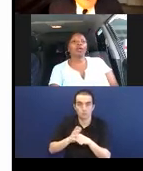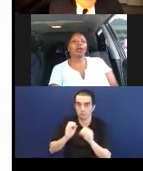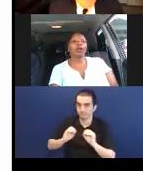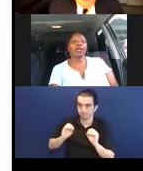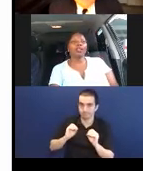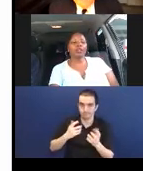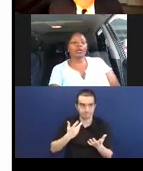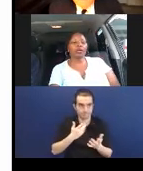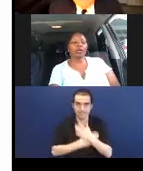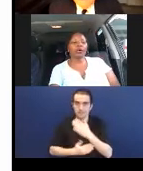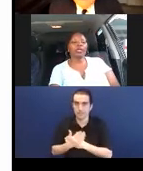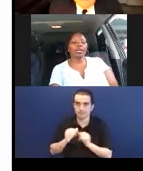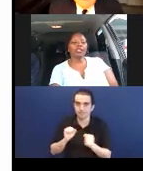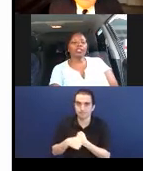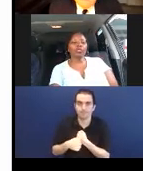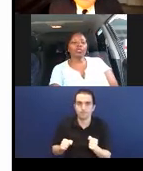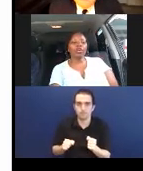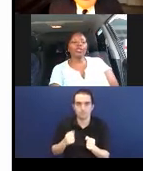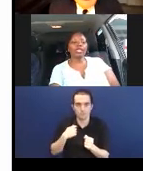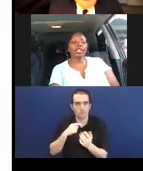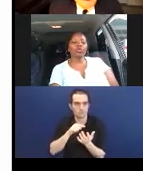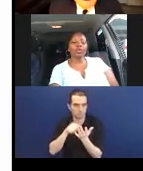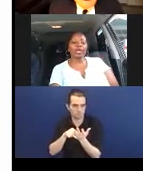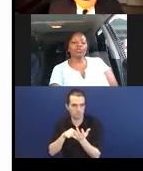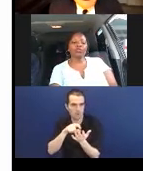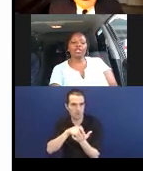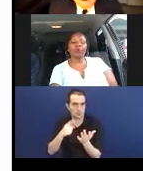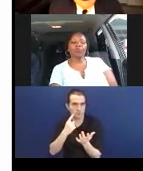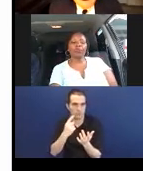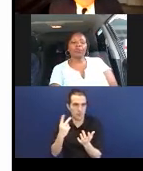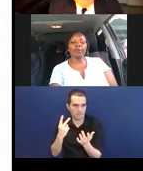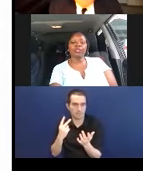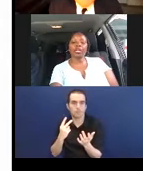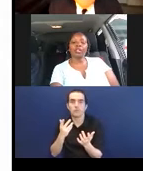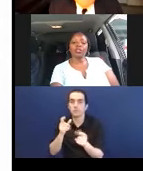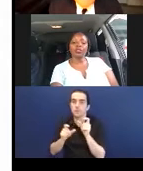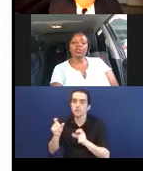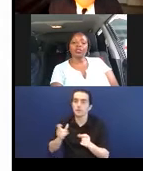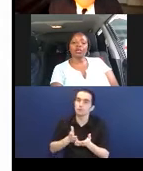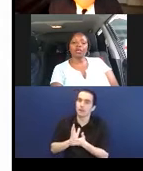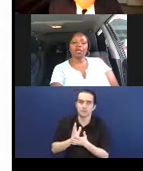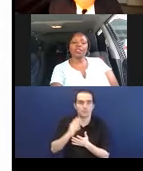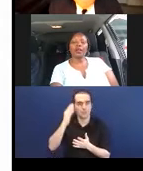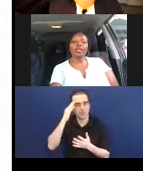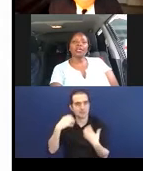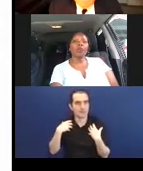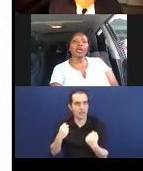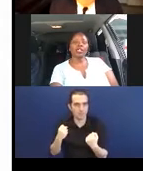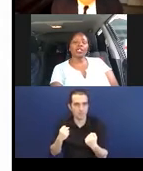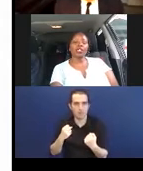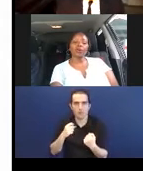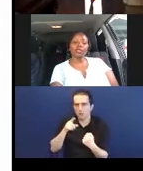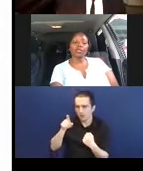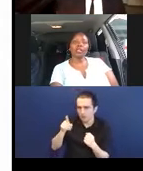It's one on health. Okay, health issues. With regards to the rights of disabled people with mental health issues, their rights are